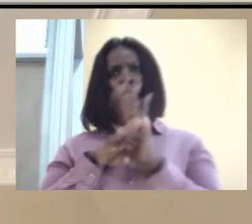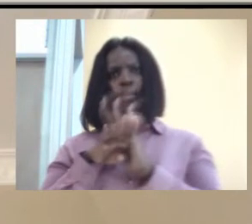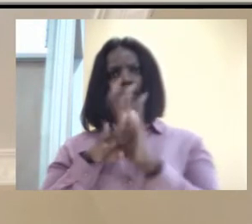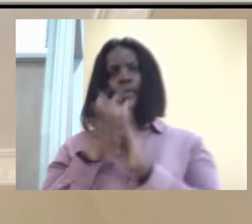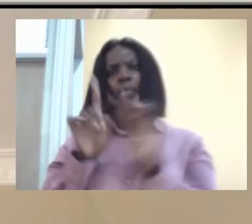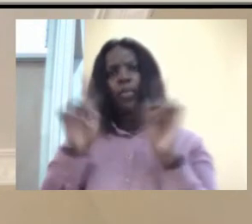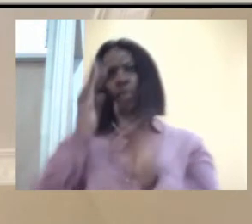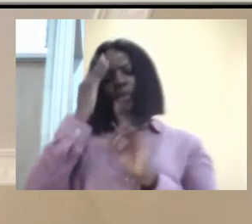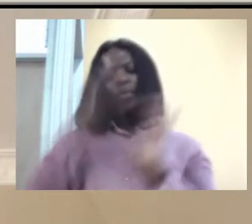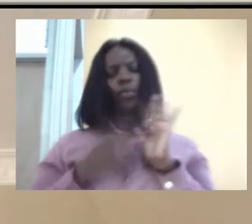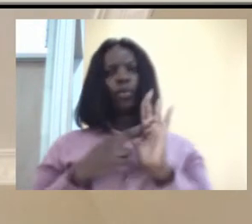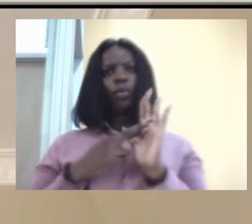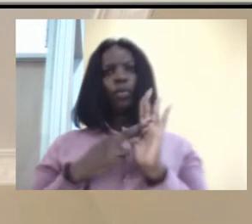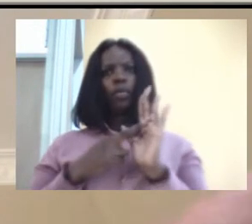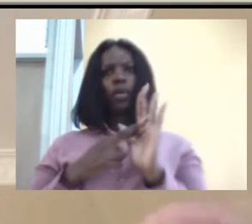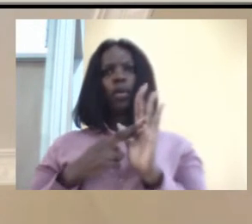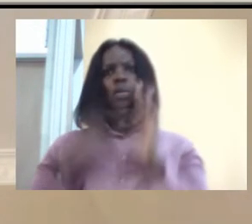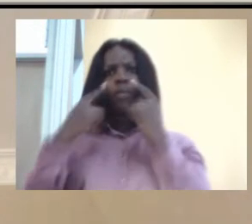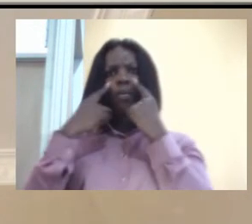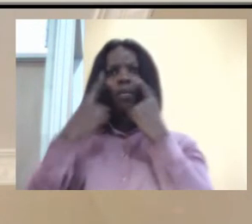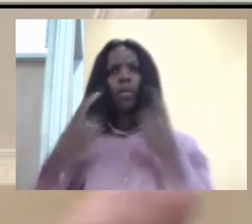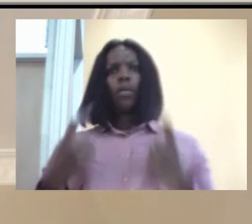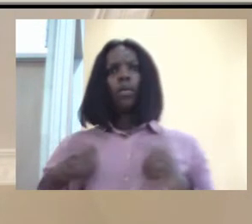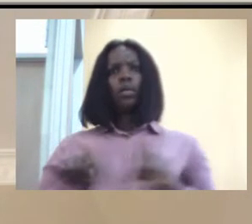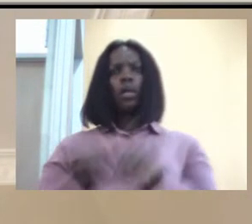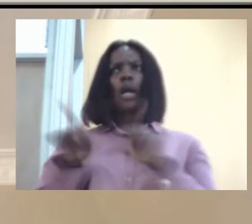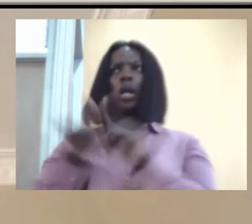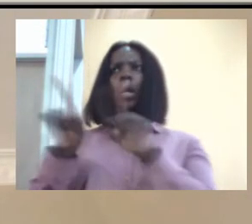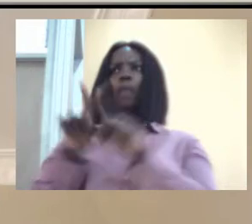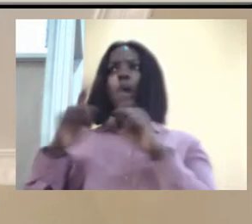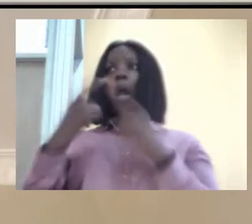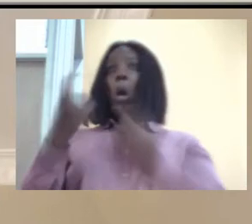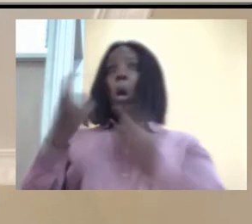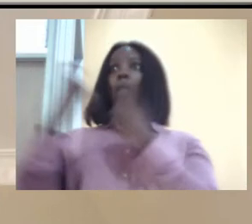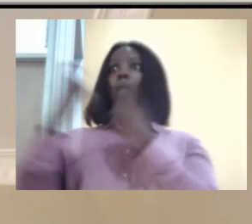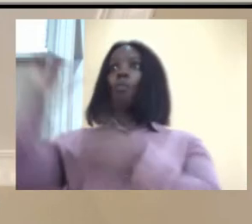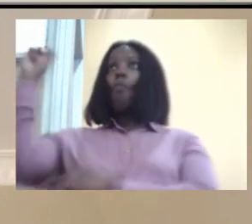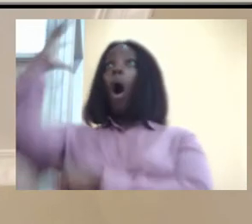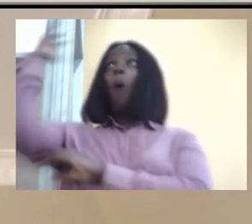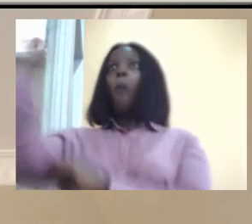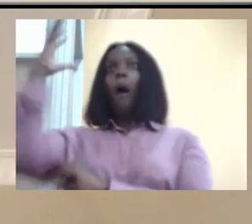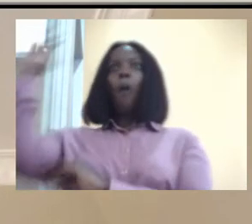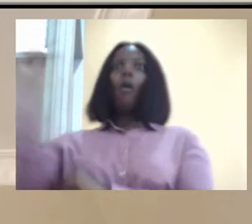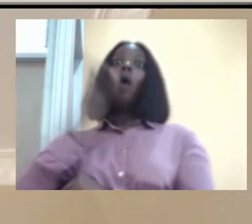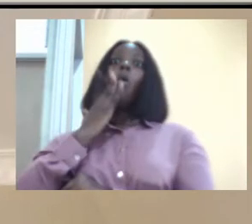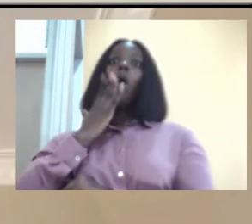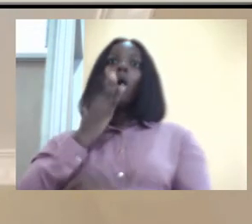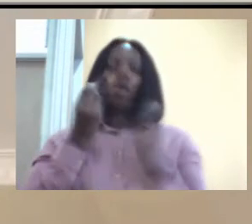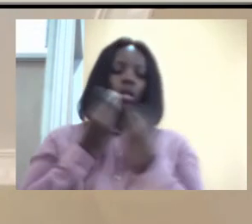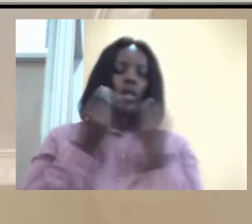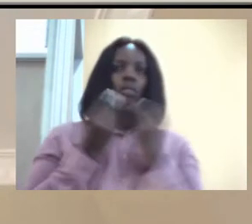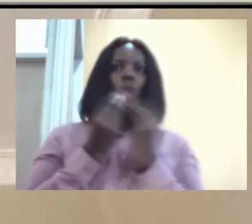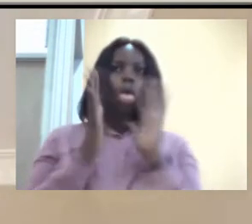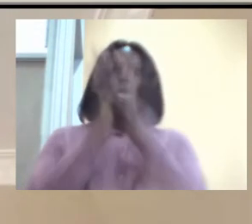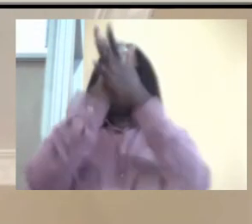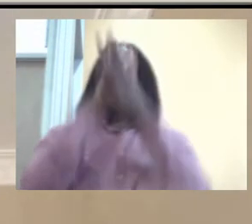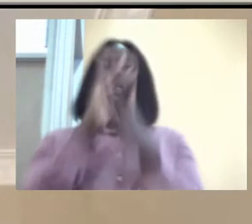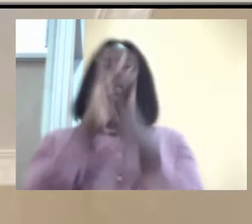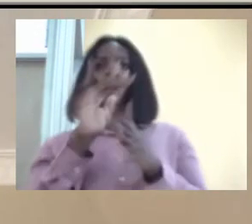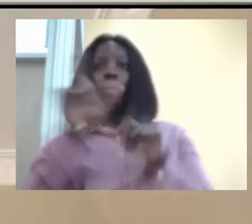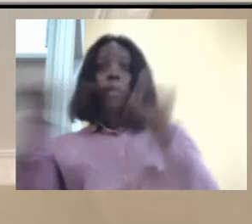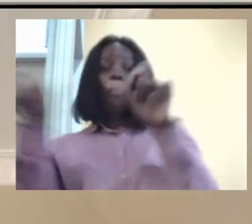only represents or cry like an ambulance if there's an armyworm that is affecting the commercial farmers. But